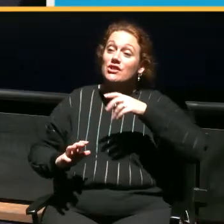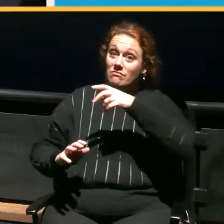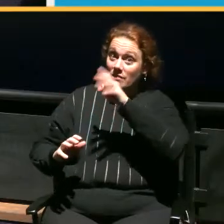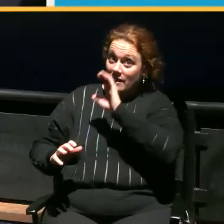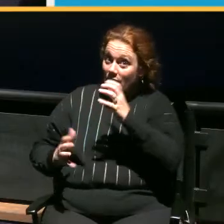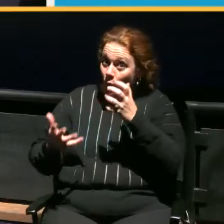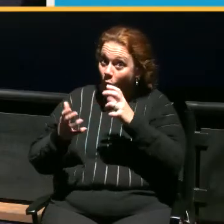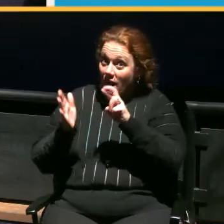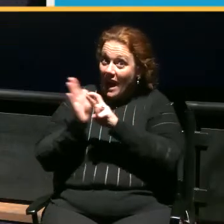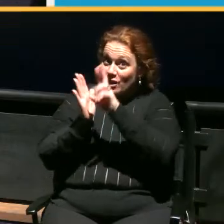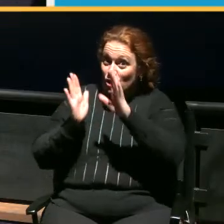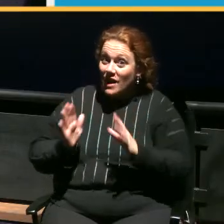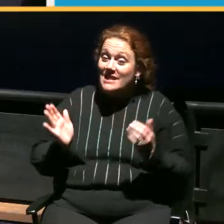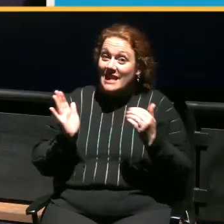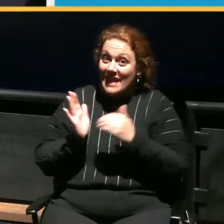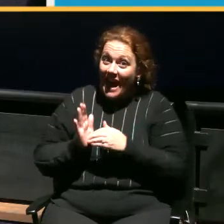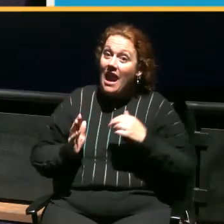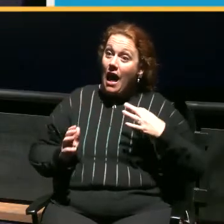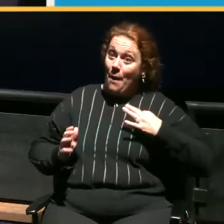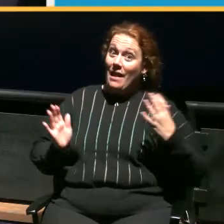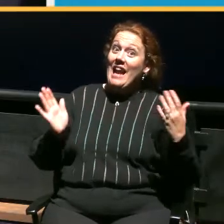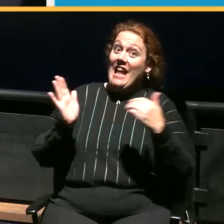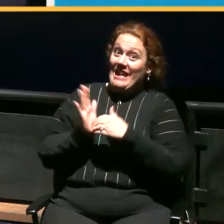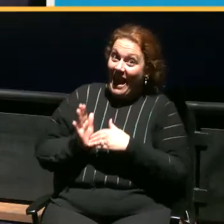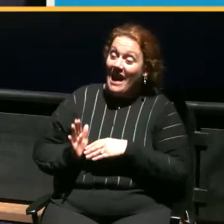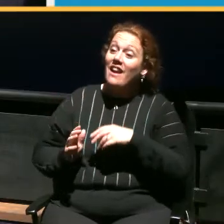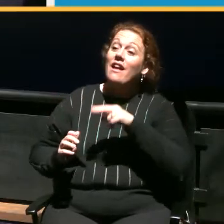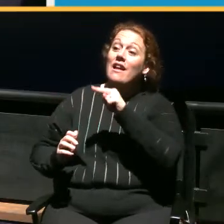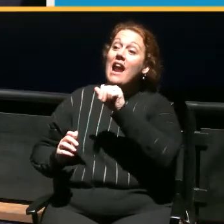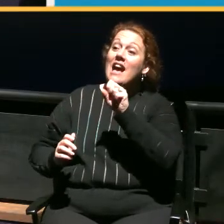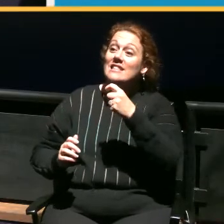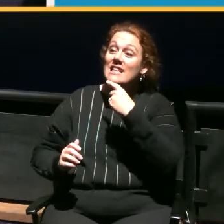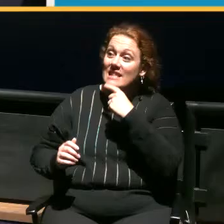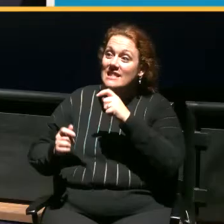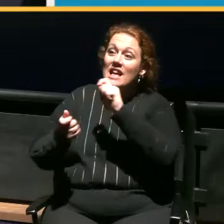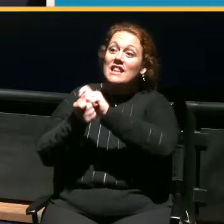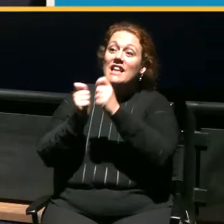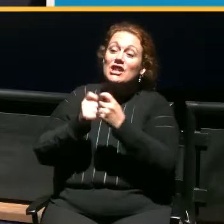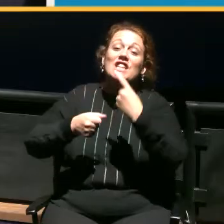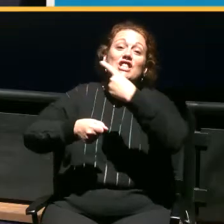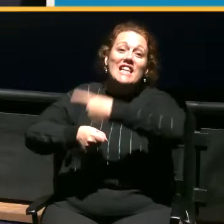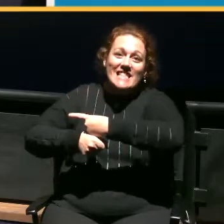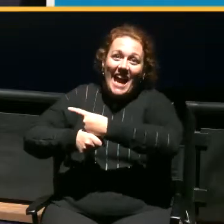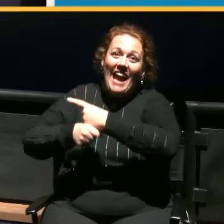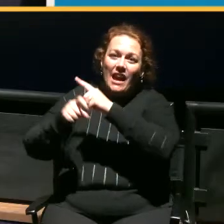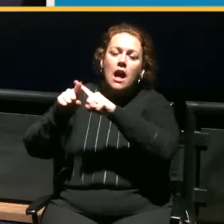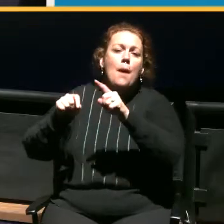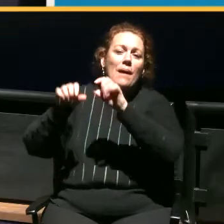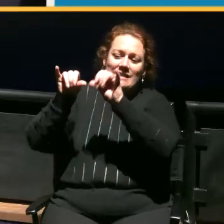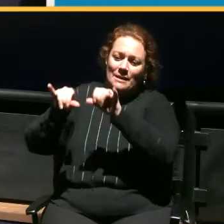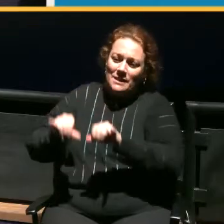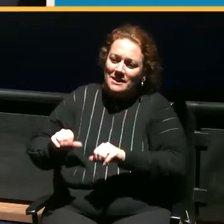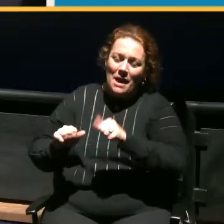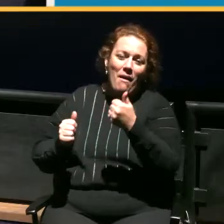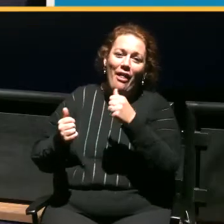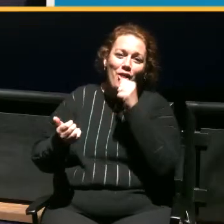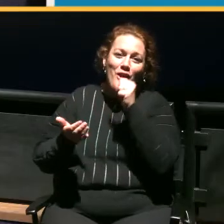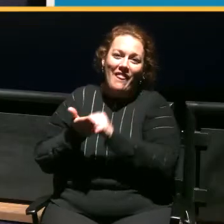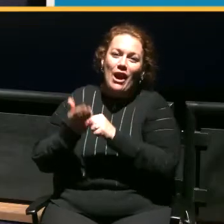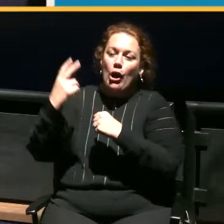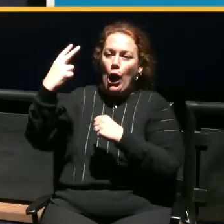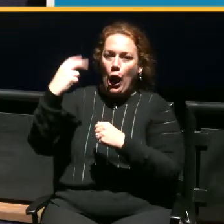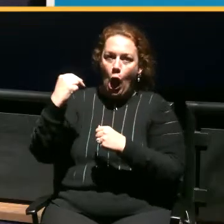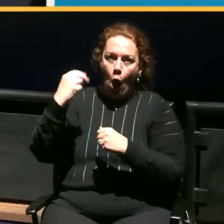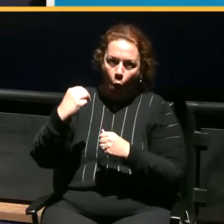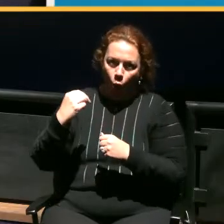time, and I received another letter from NASA. This one was a different letter. They changed the date at the top of the letter. It was the same letter I had gotten a couple years earlier. All right,